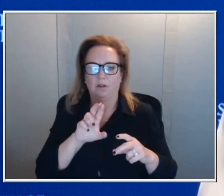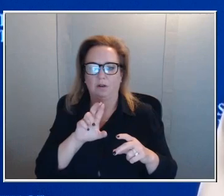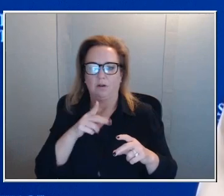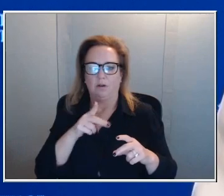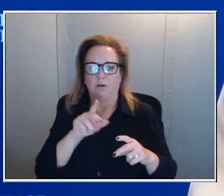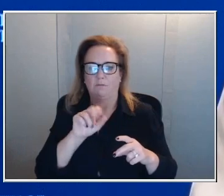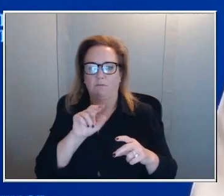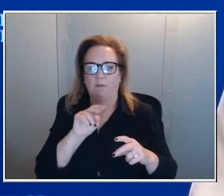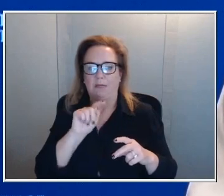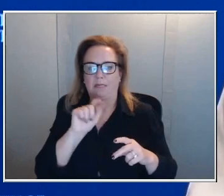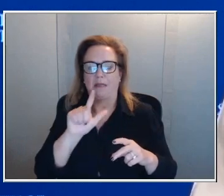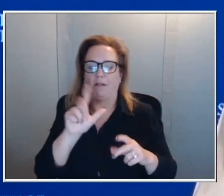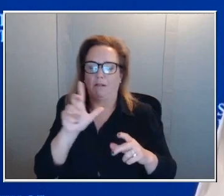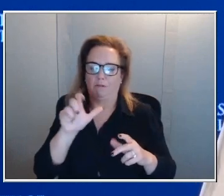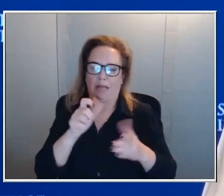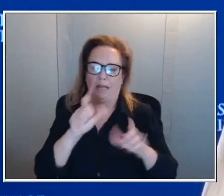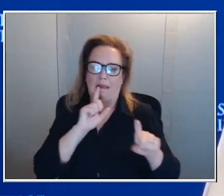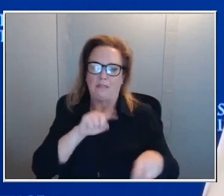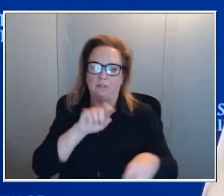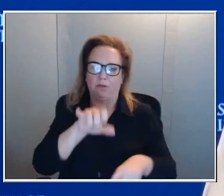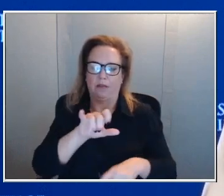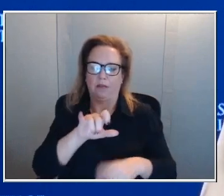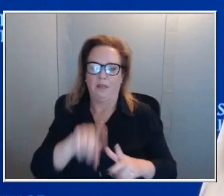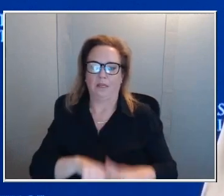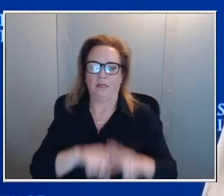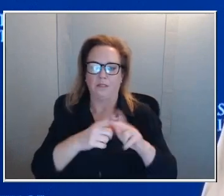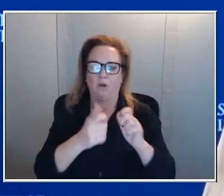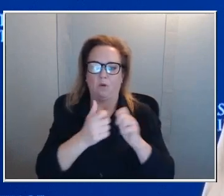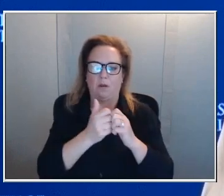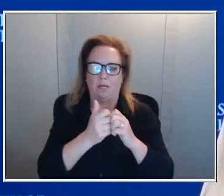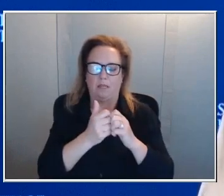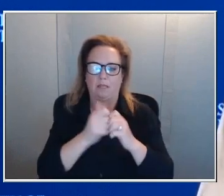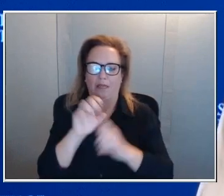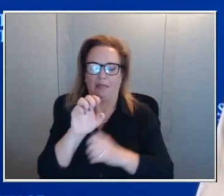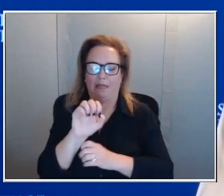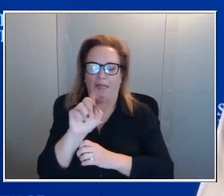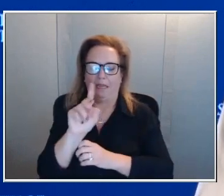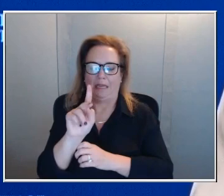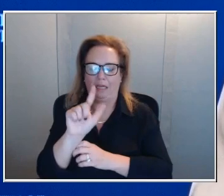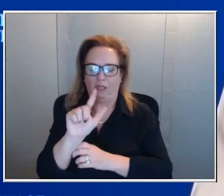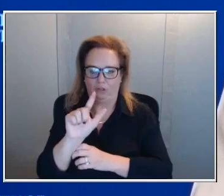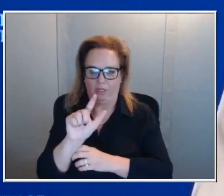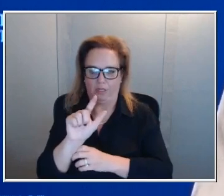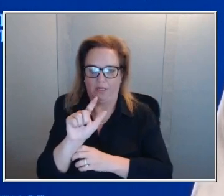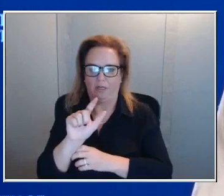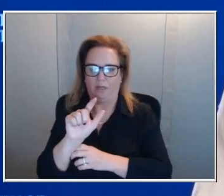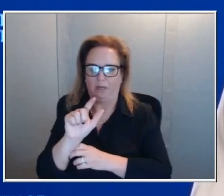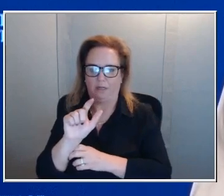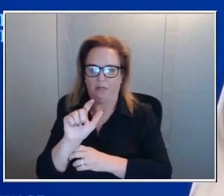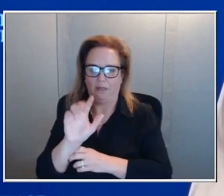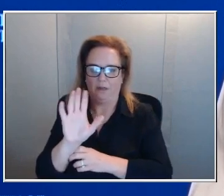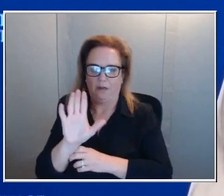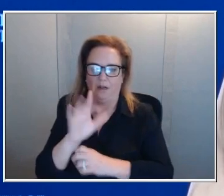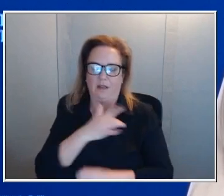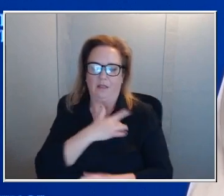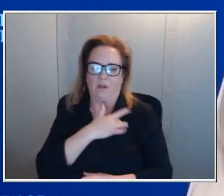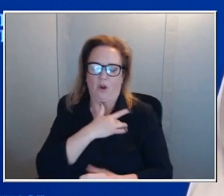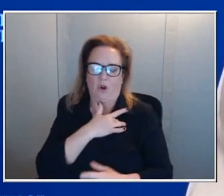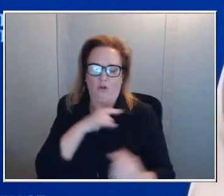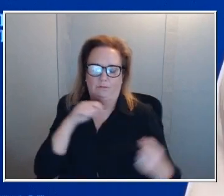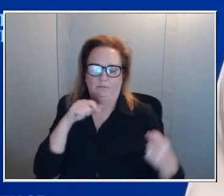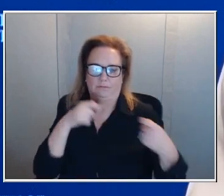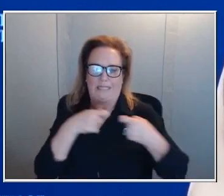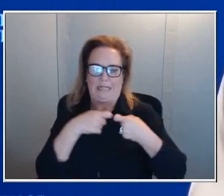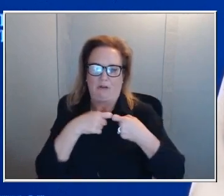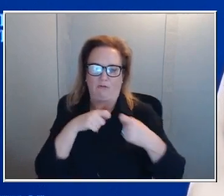help answer this. They can start with looking at an EKG, which is just looking at the heart electrical